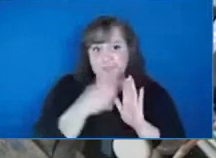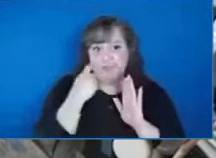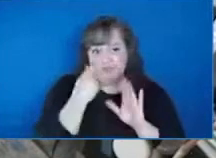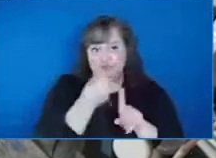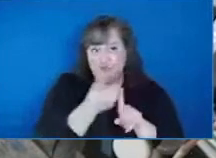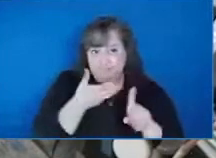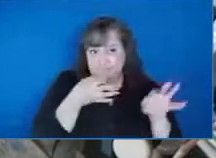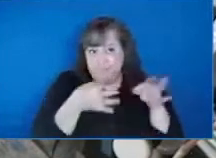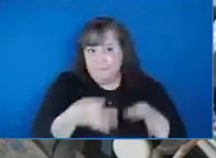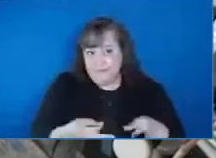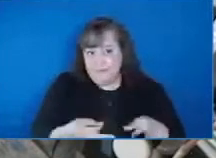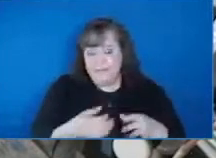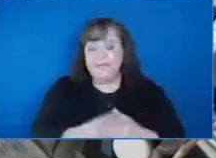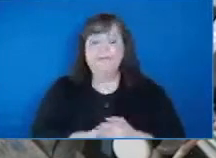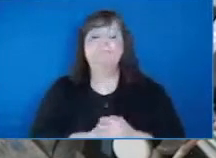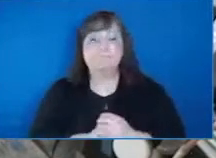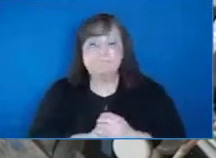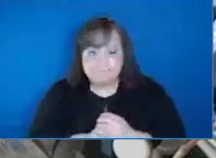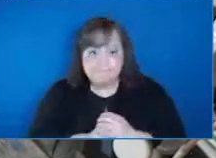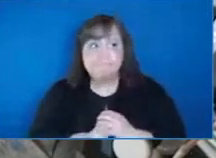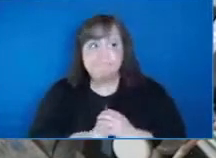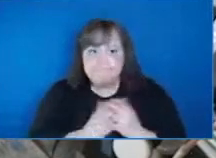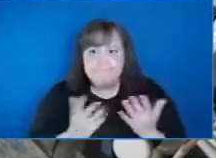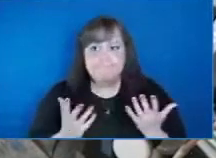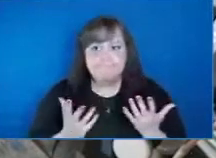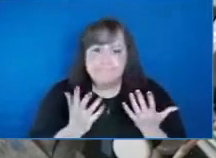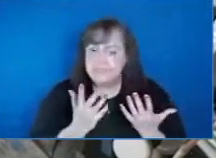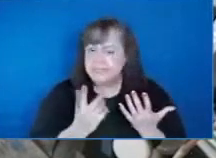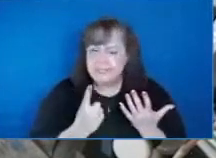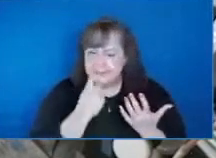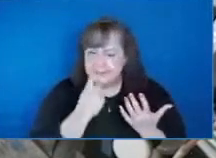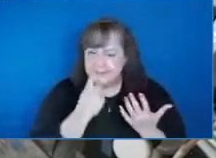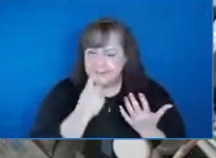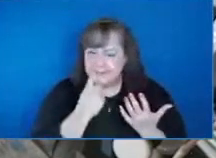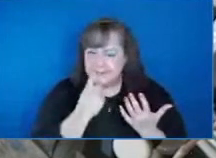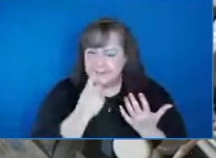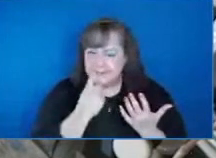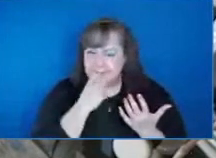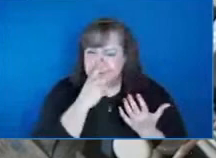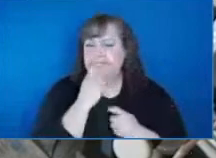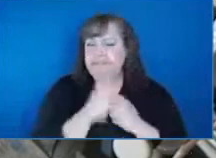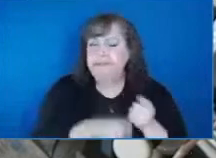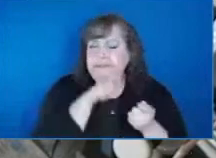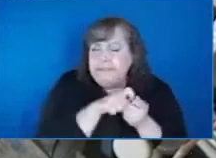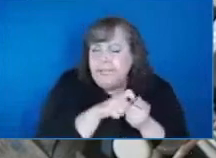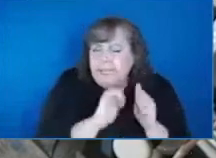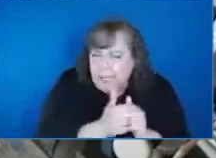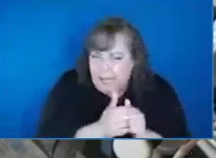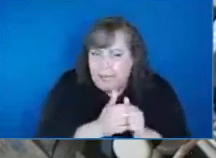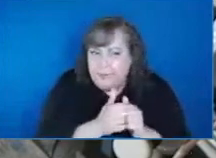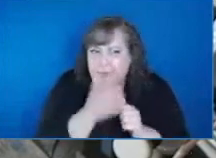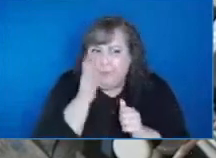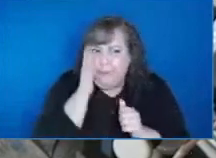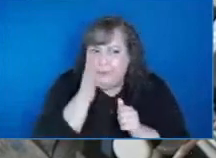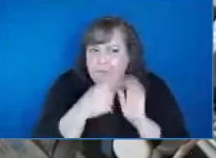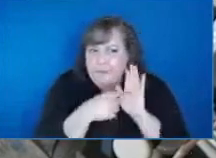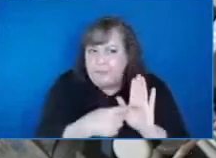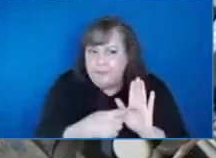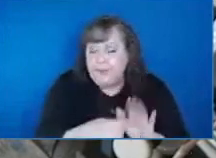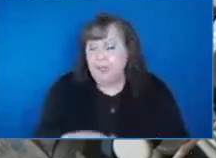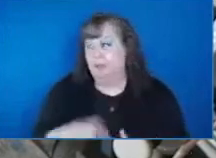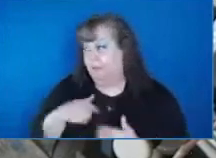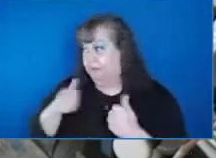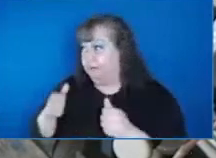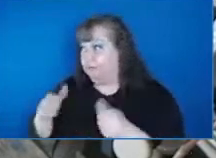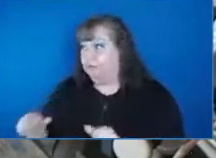before, but can you tell us exactly how we're going to do that? Well, I can try. It's the first time for